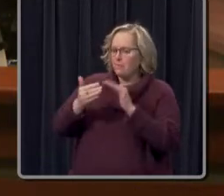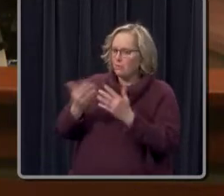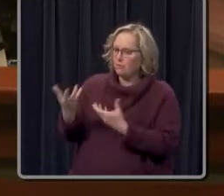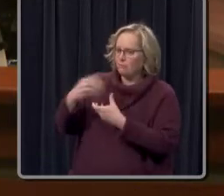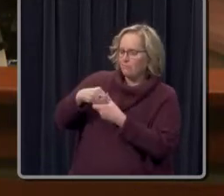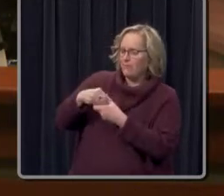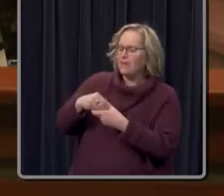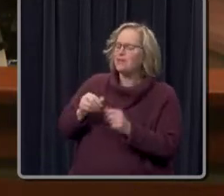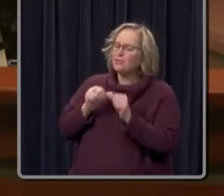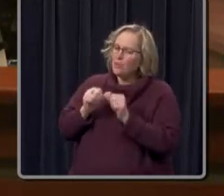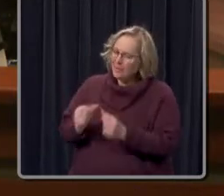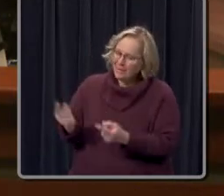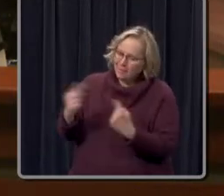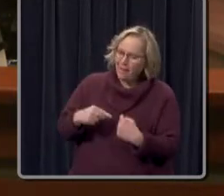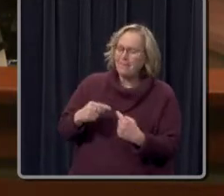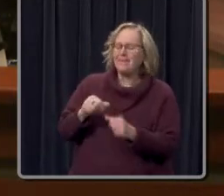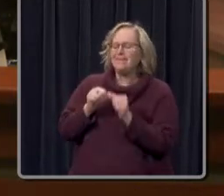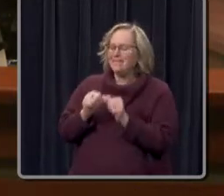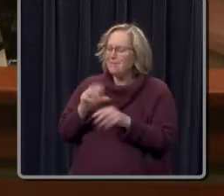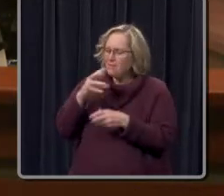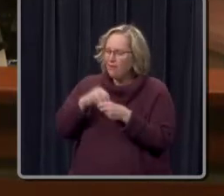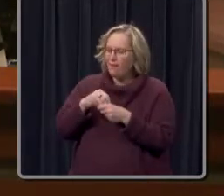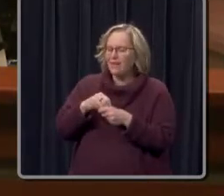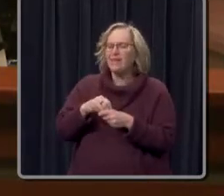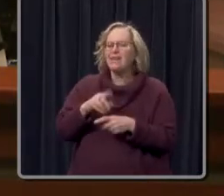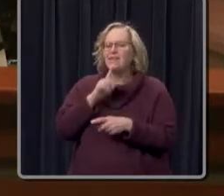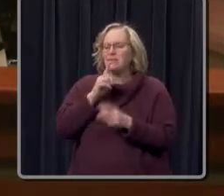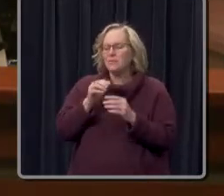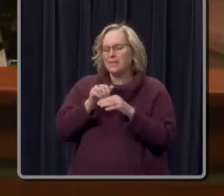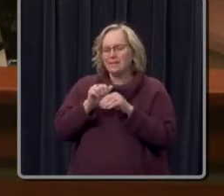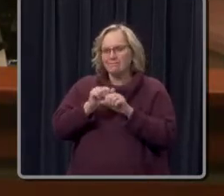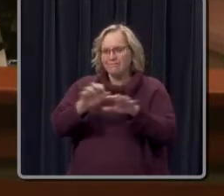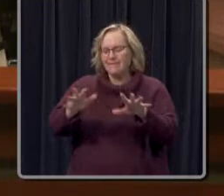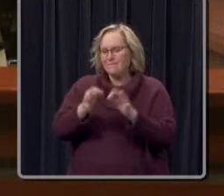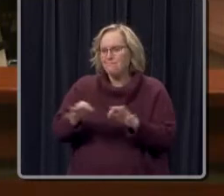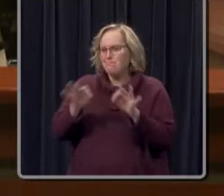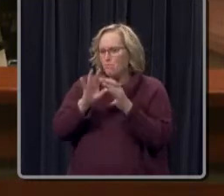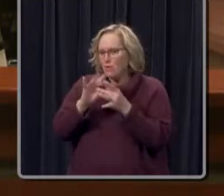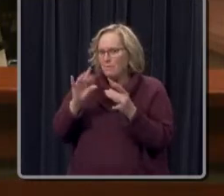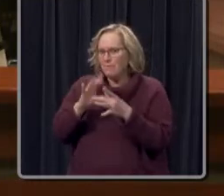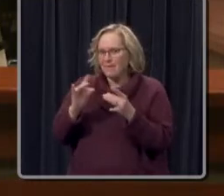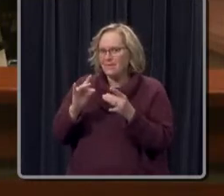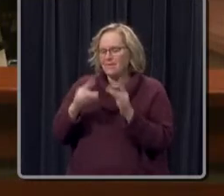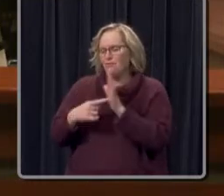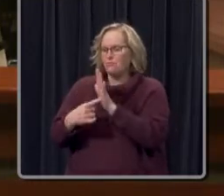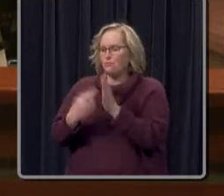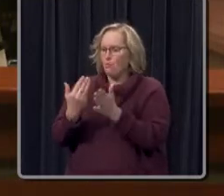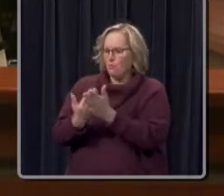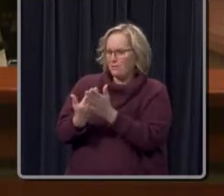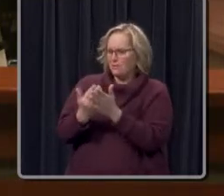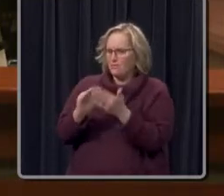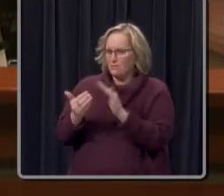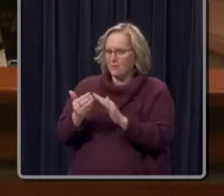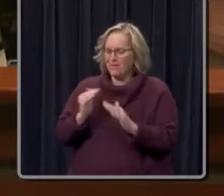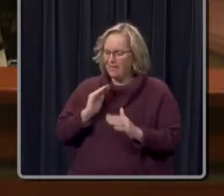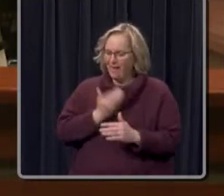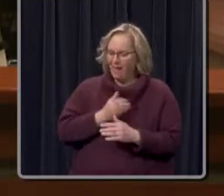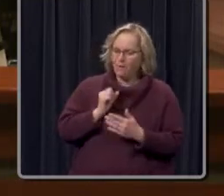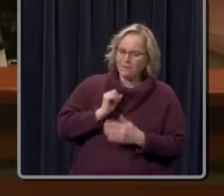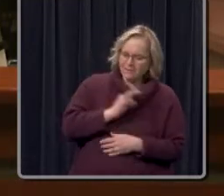really sending an important message and also helping our community see the tremendous things that our staff is doing each and every day in our schools. So keep